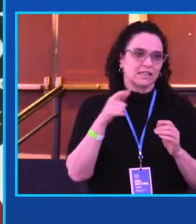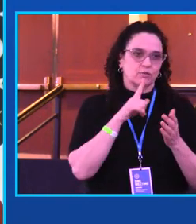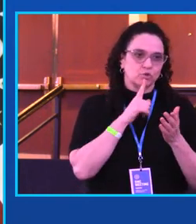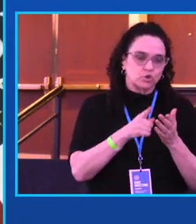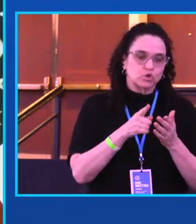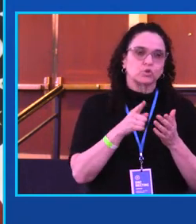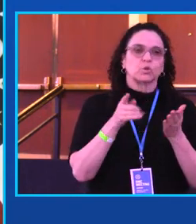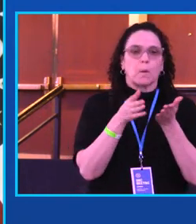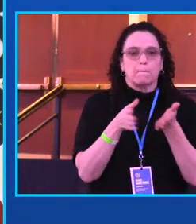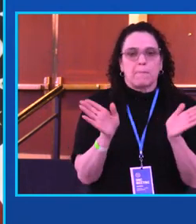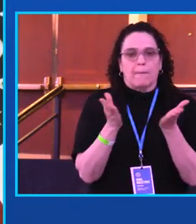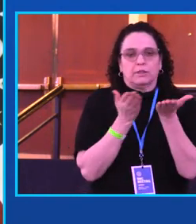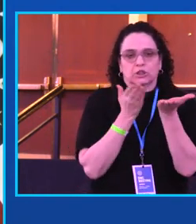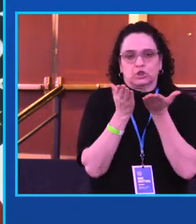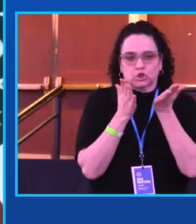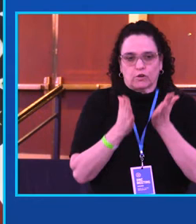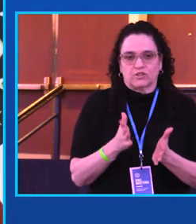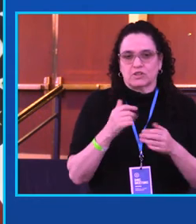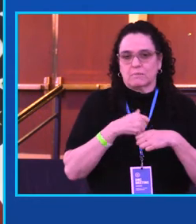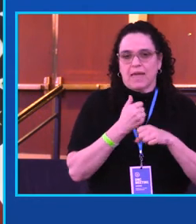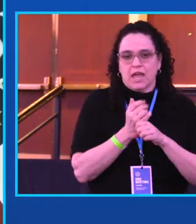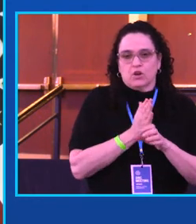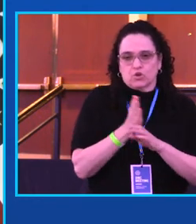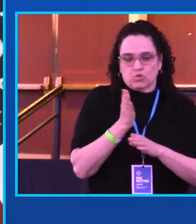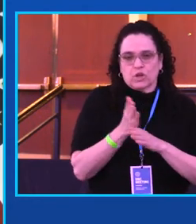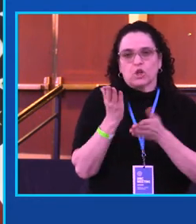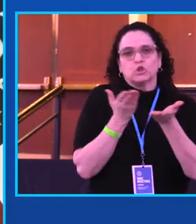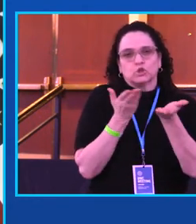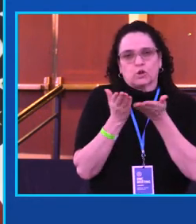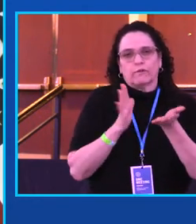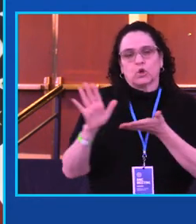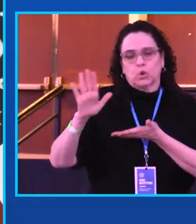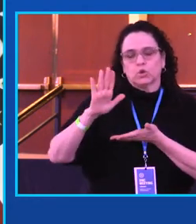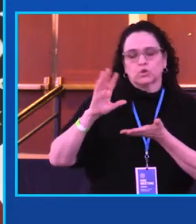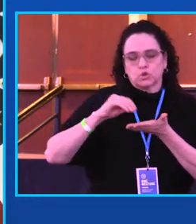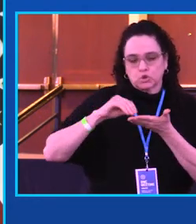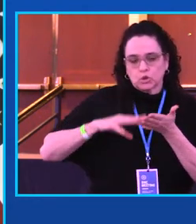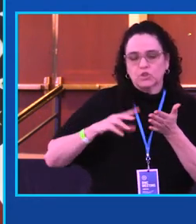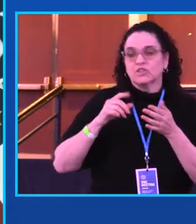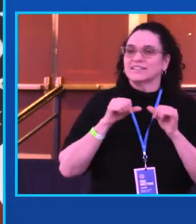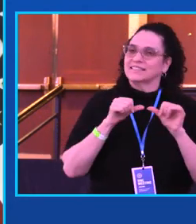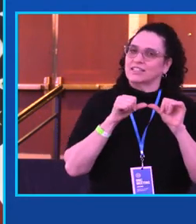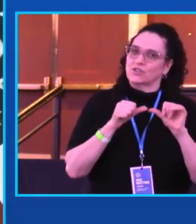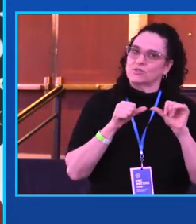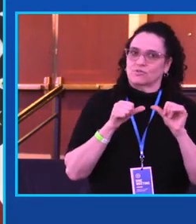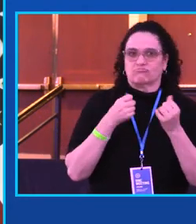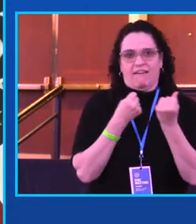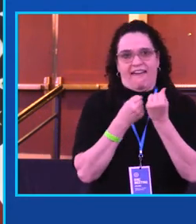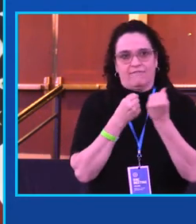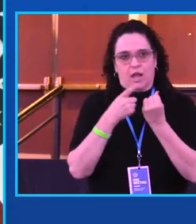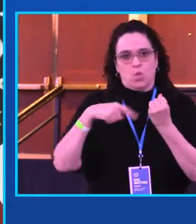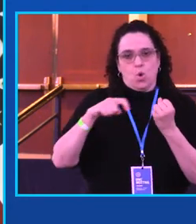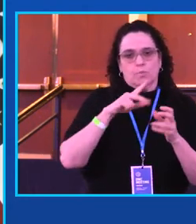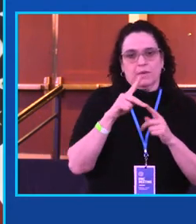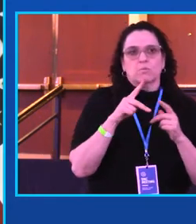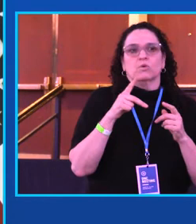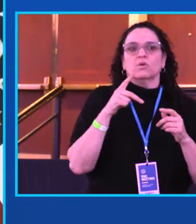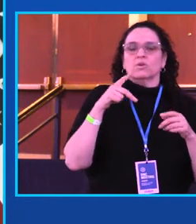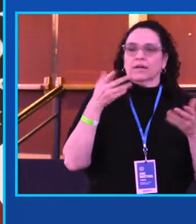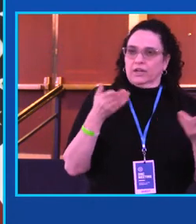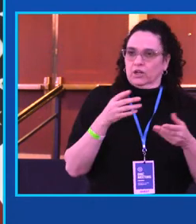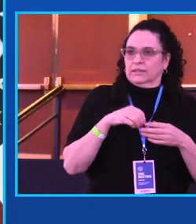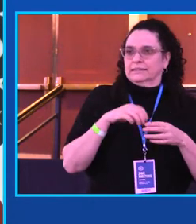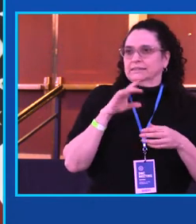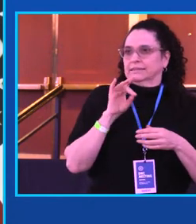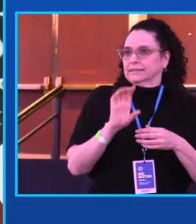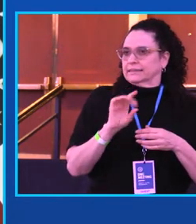career serving her students, and she continues to be an advocate for the people of the District of Columbia. Vice Chair Gray, thank you for all that you